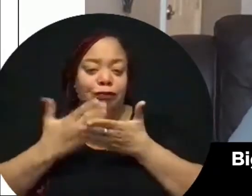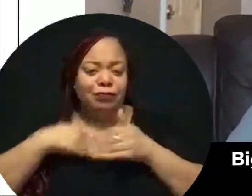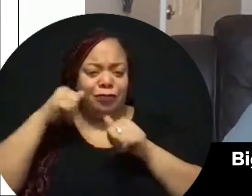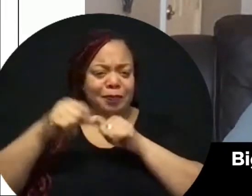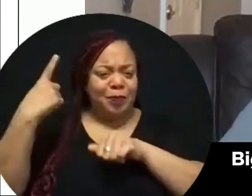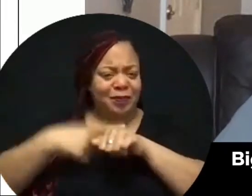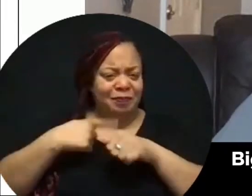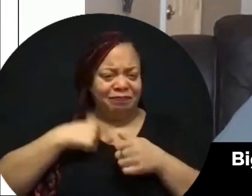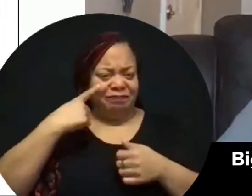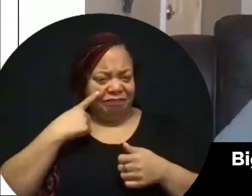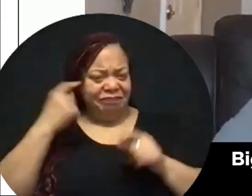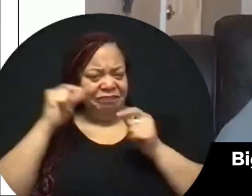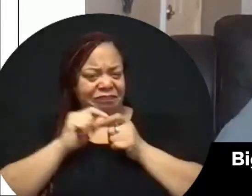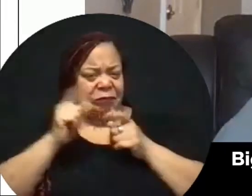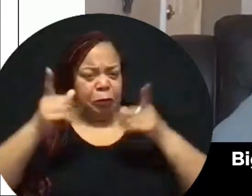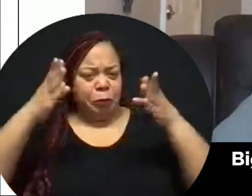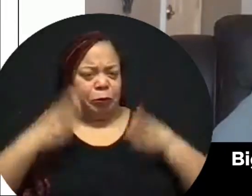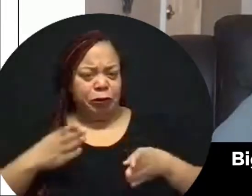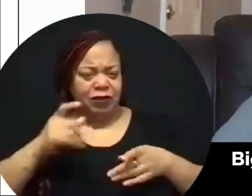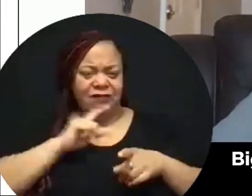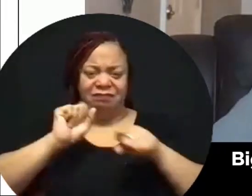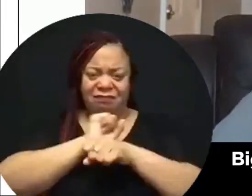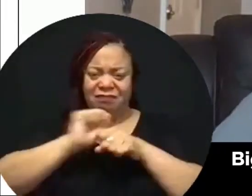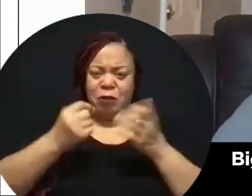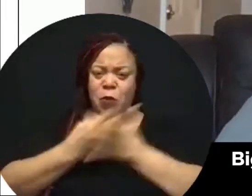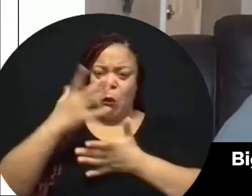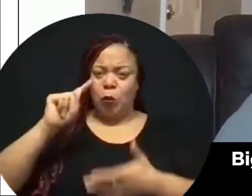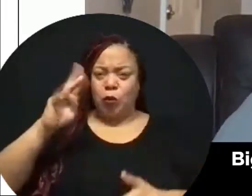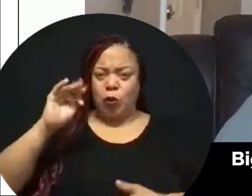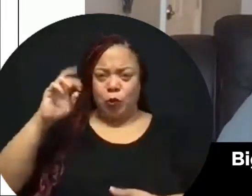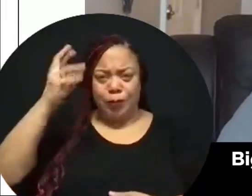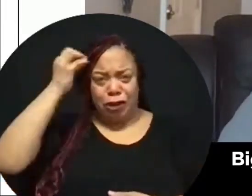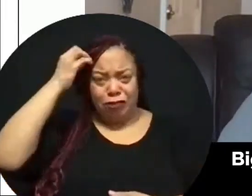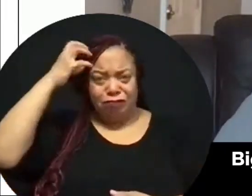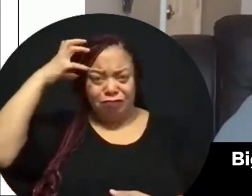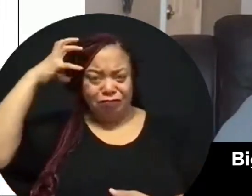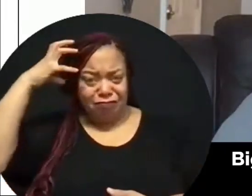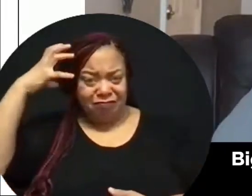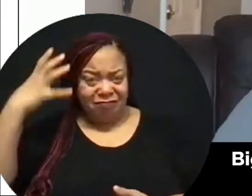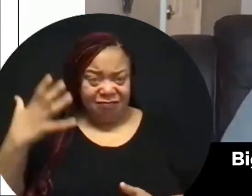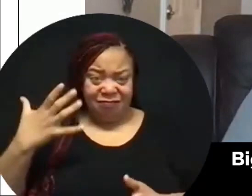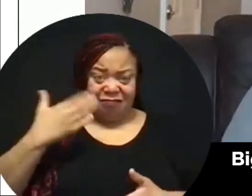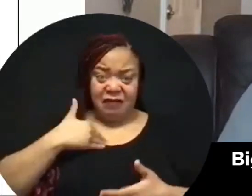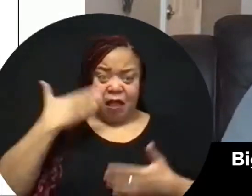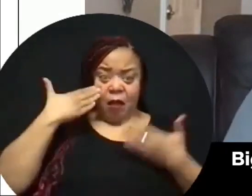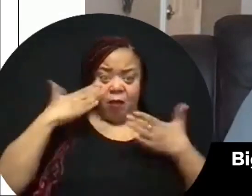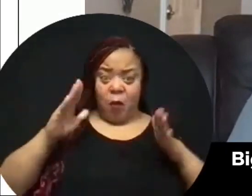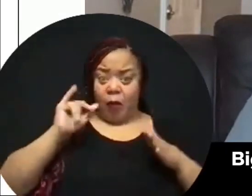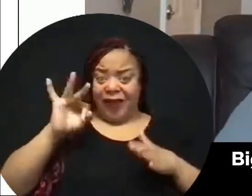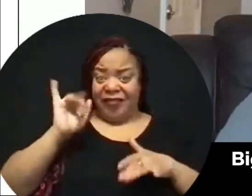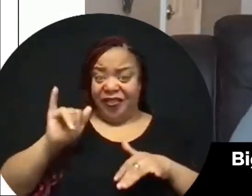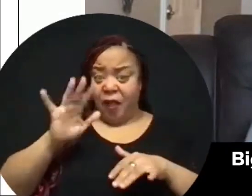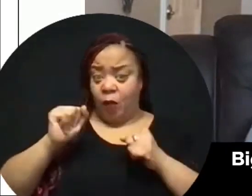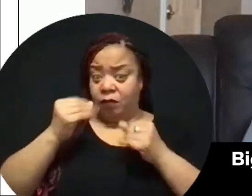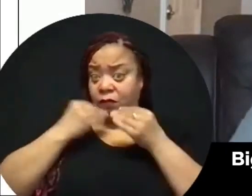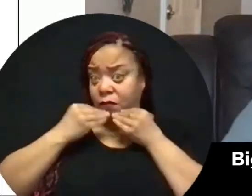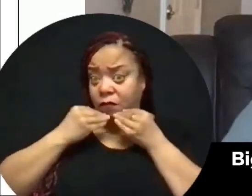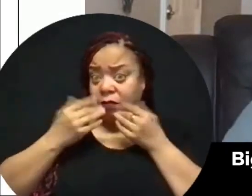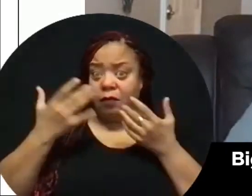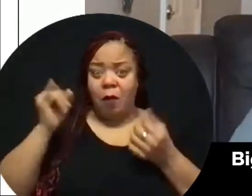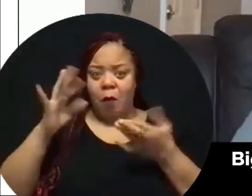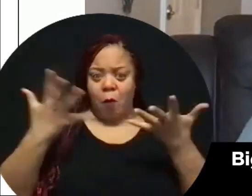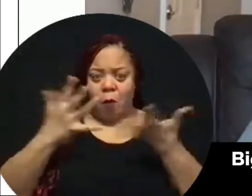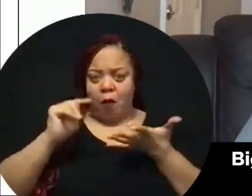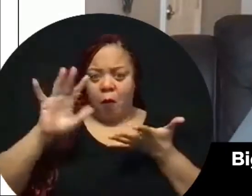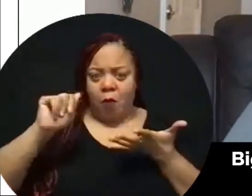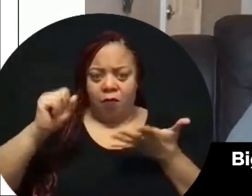medical care, like that's not really a real thing unless you get a broken bone. But even at that, like my shit did not get placed